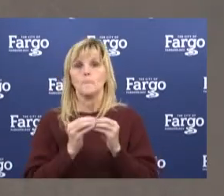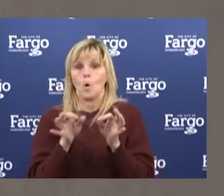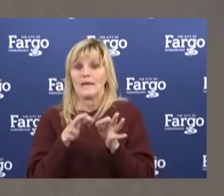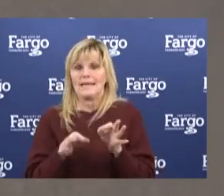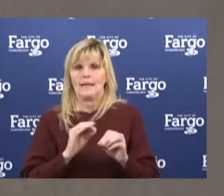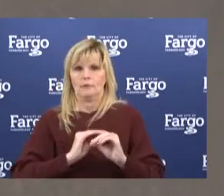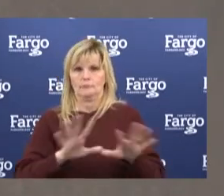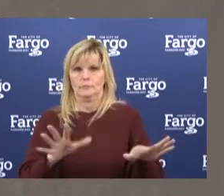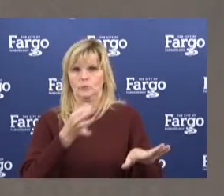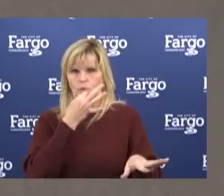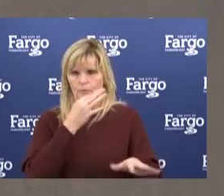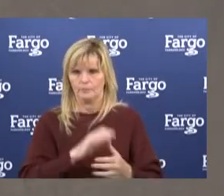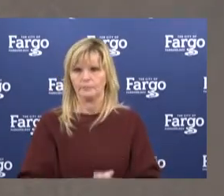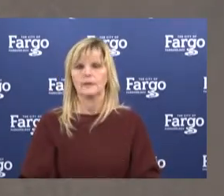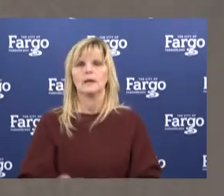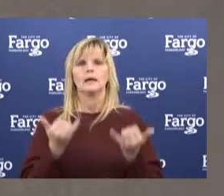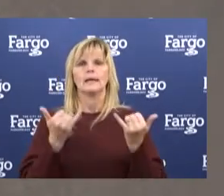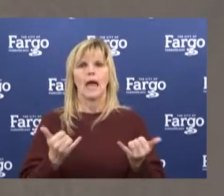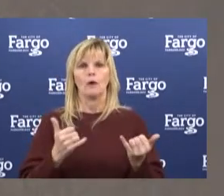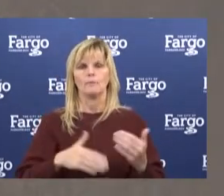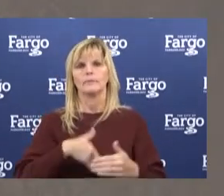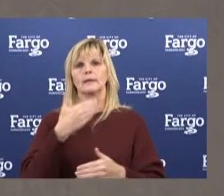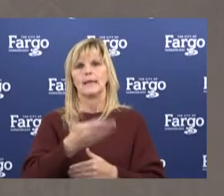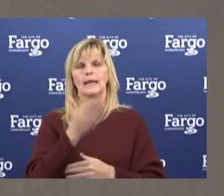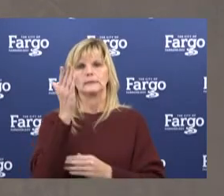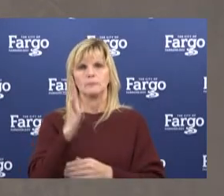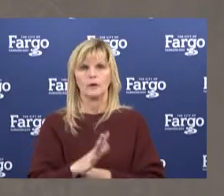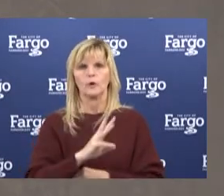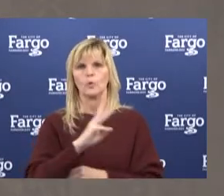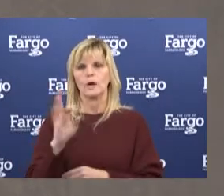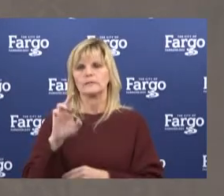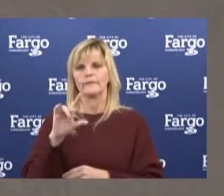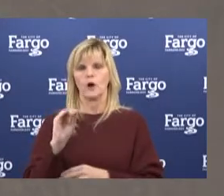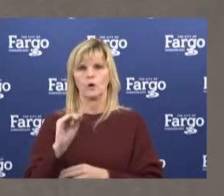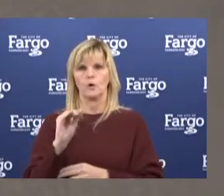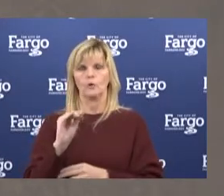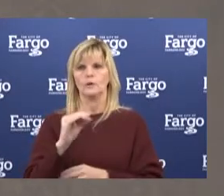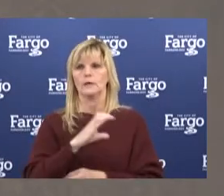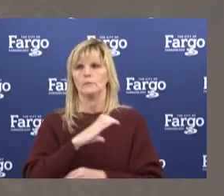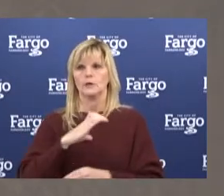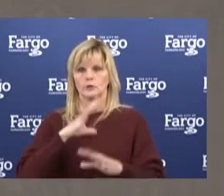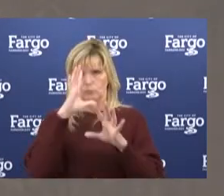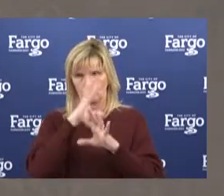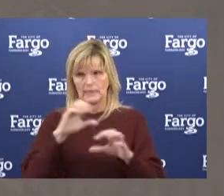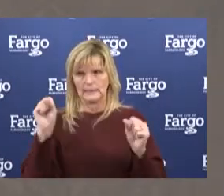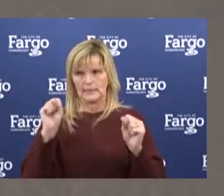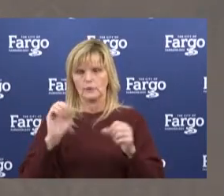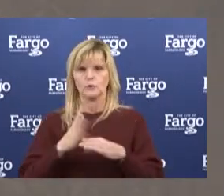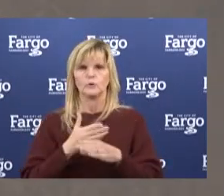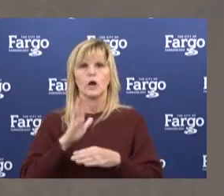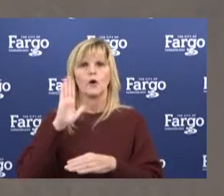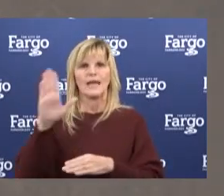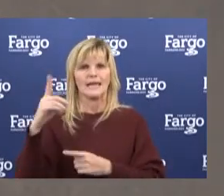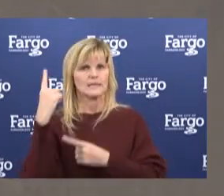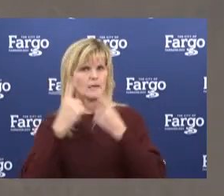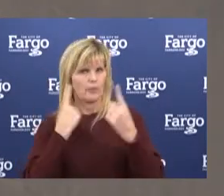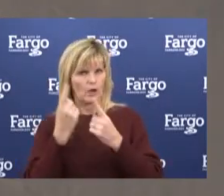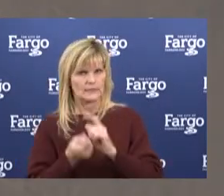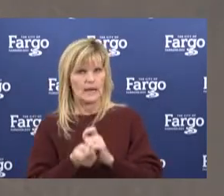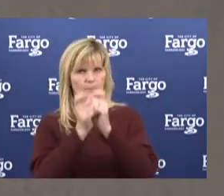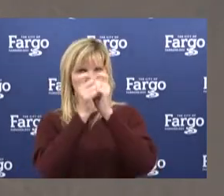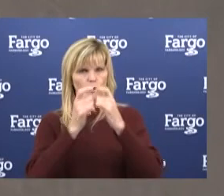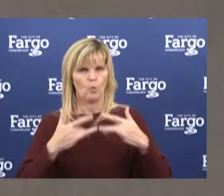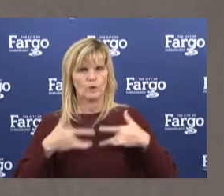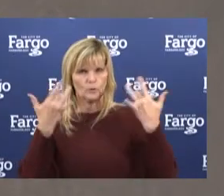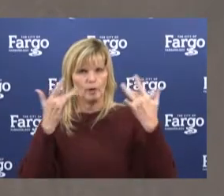coming. Now I'd like to introduce our next speaker, Westfire Commission President Bernie Dardis, to share his thoughts and update you on what's